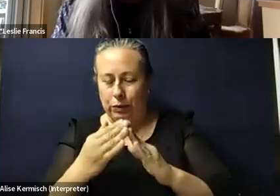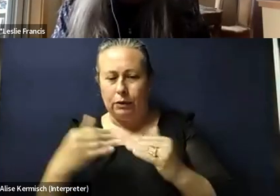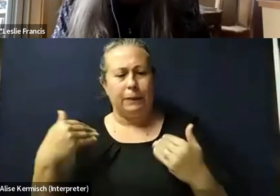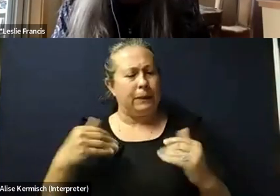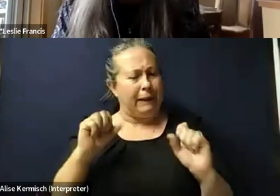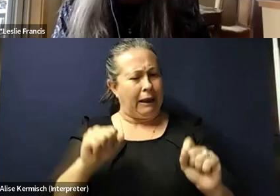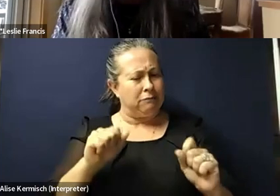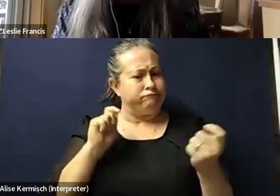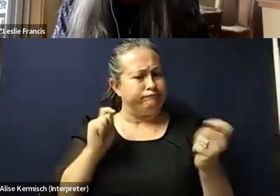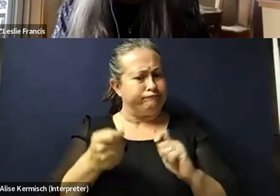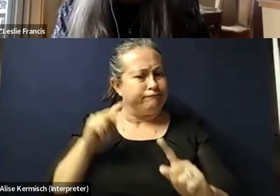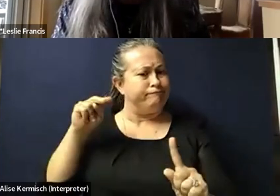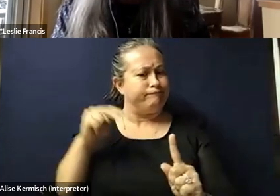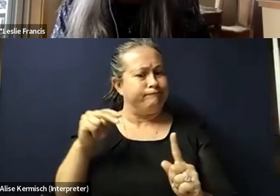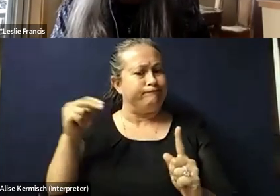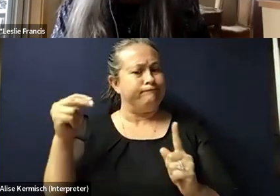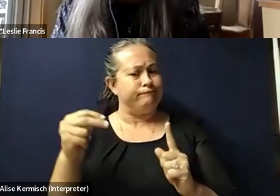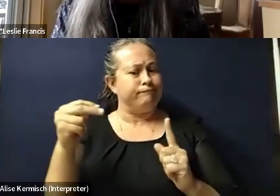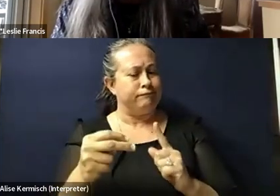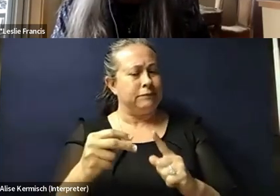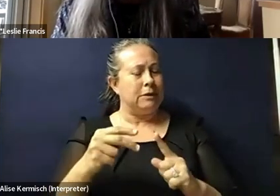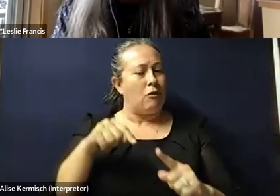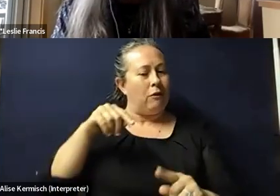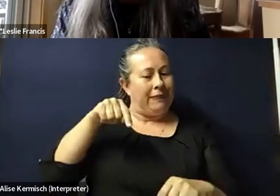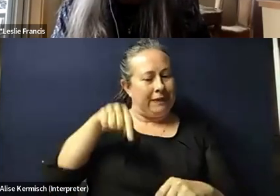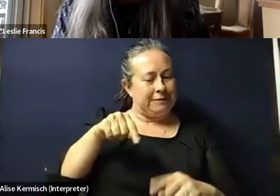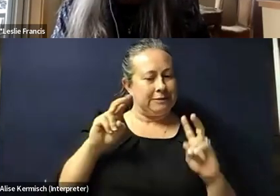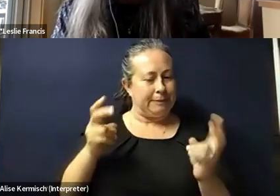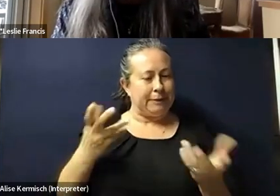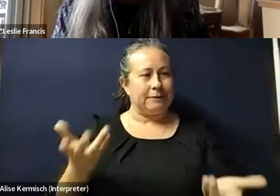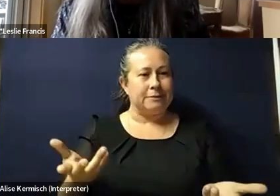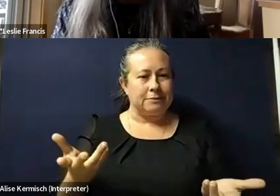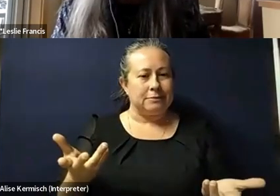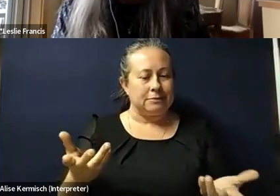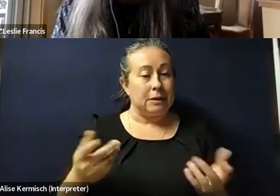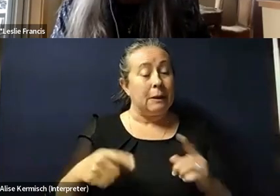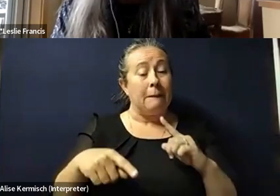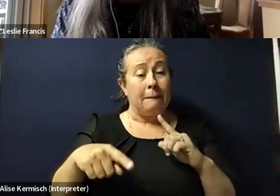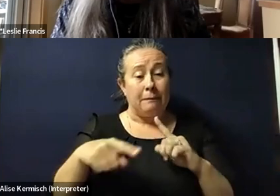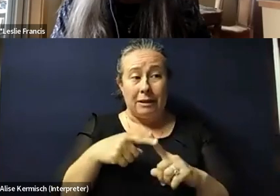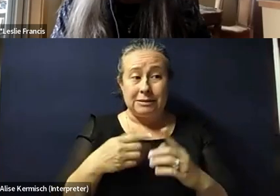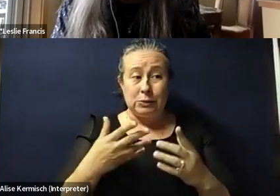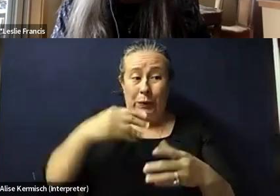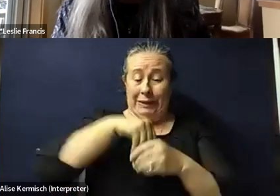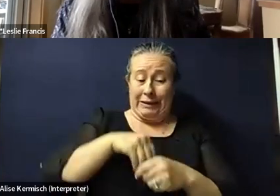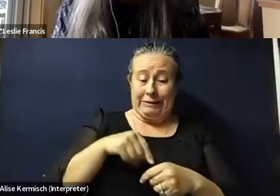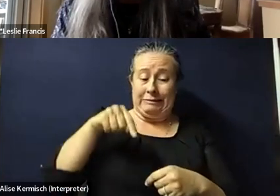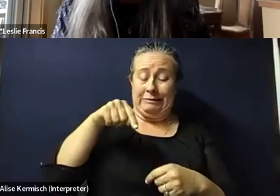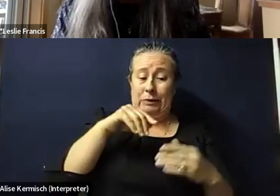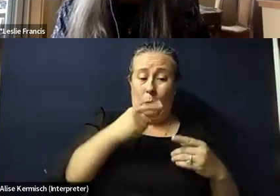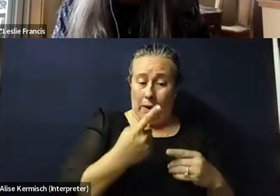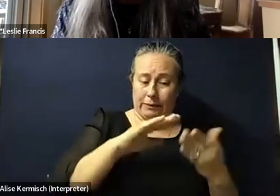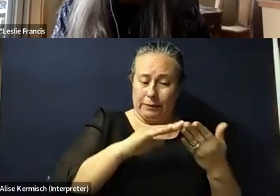perspectives on this topic. And also, you know, perhaps very different heated debates within those communities about that